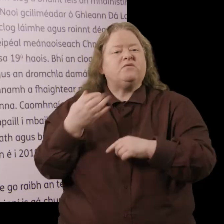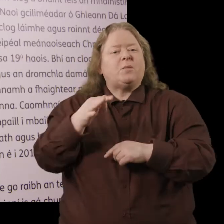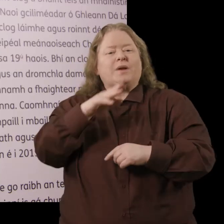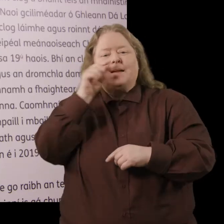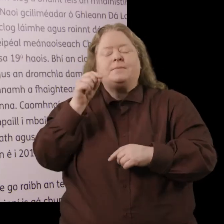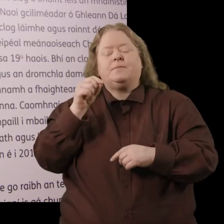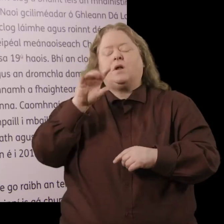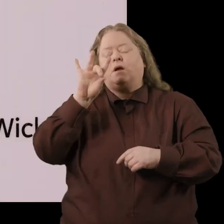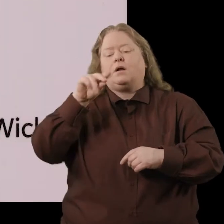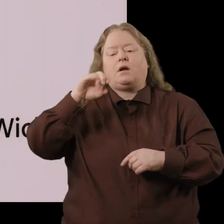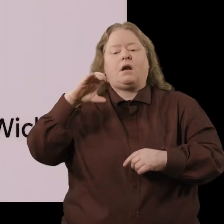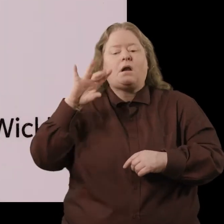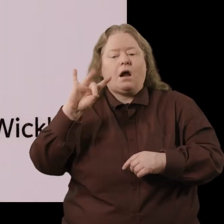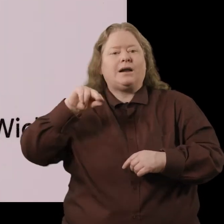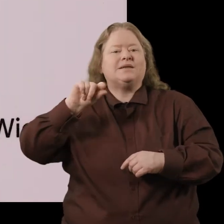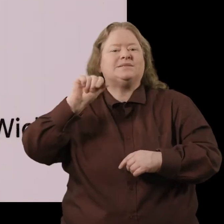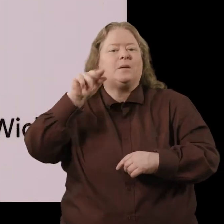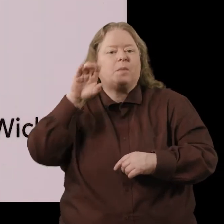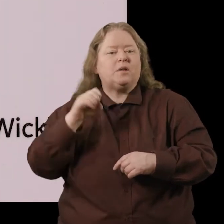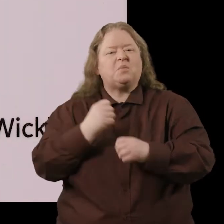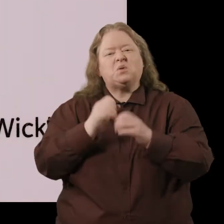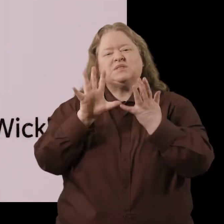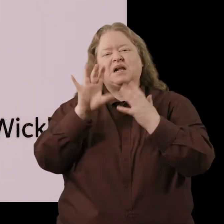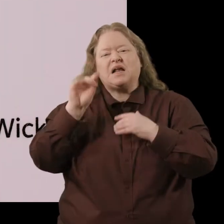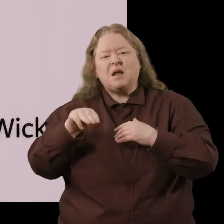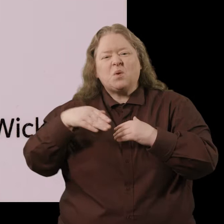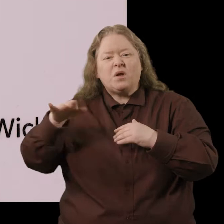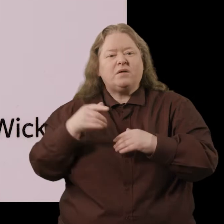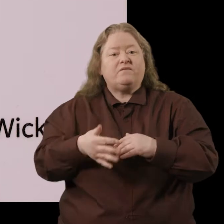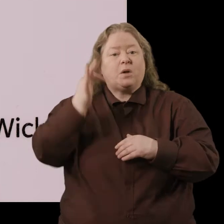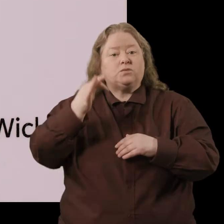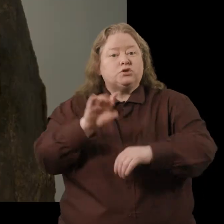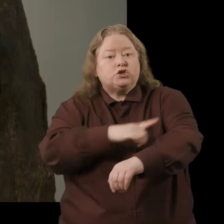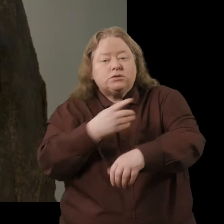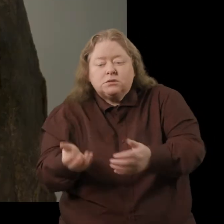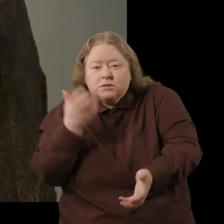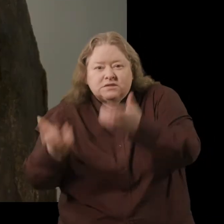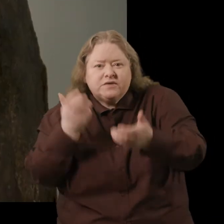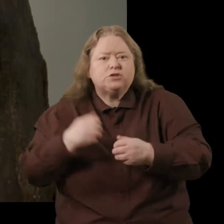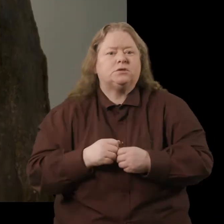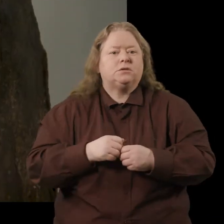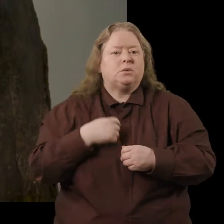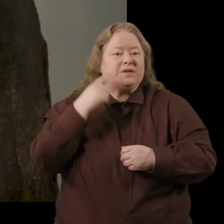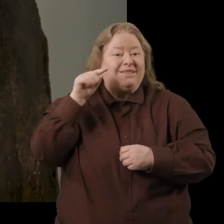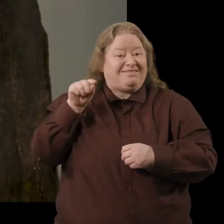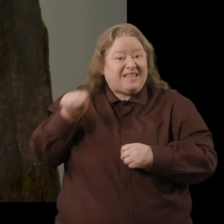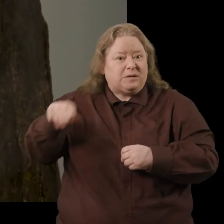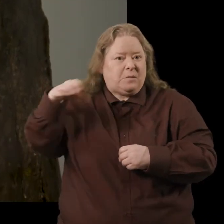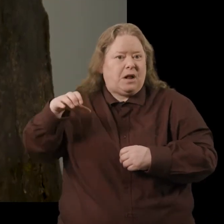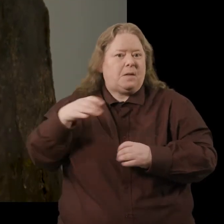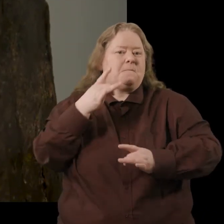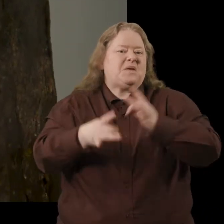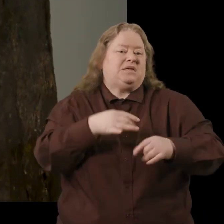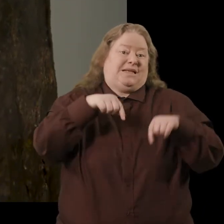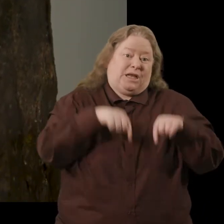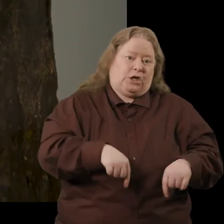Knocker Temple, which is about 10 kilometres away, and was found during an excavation. And we think that that bell was made here in